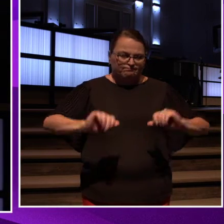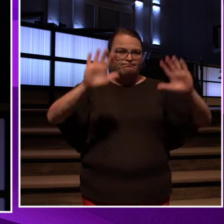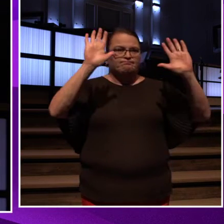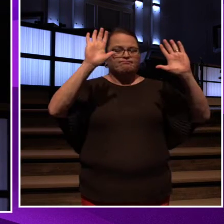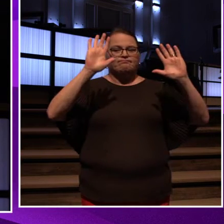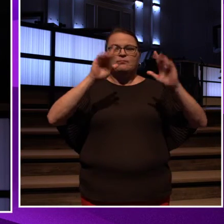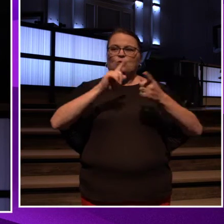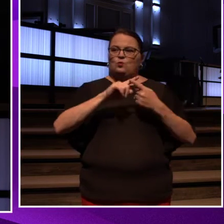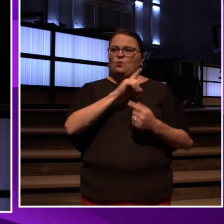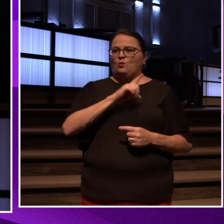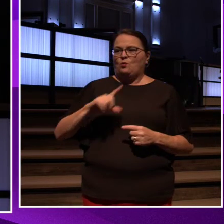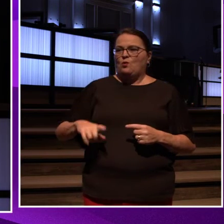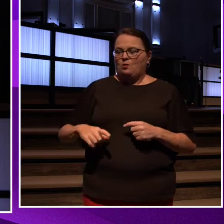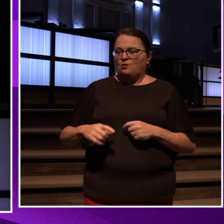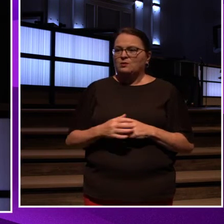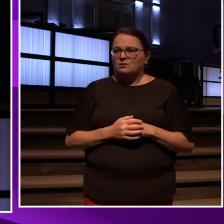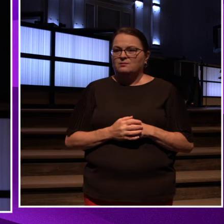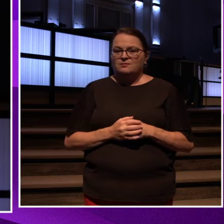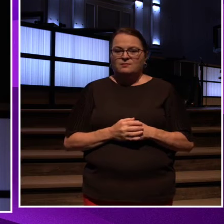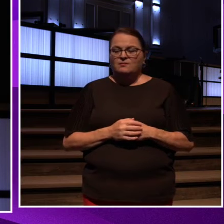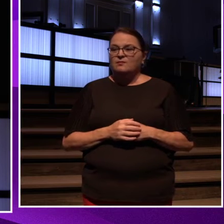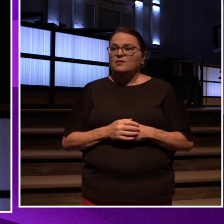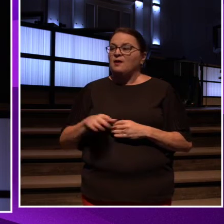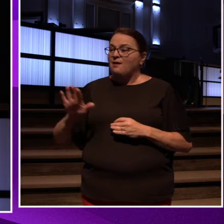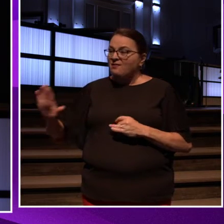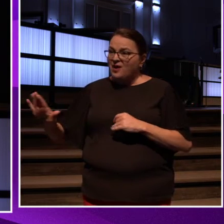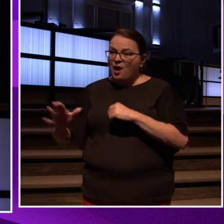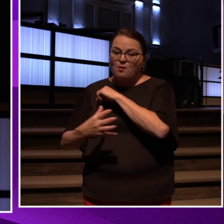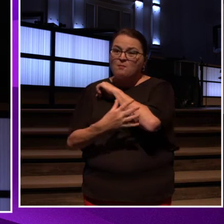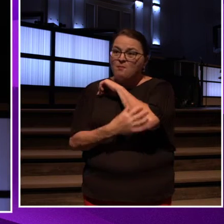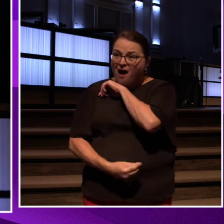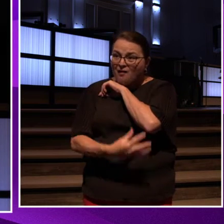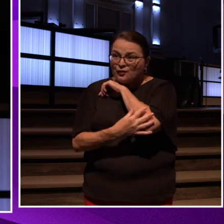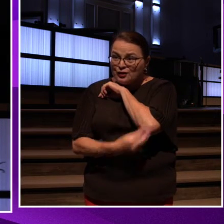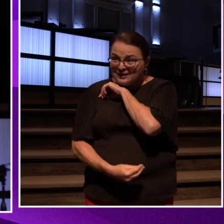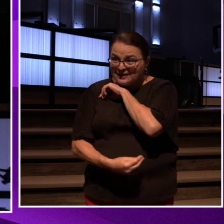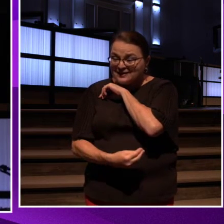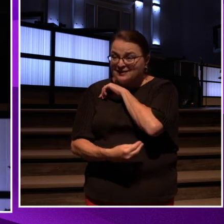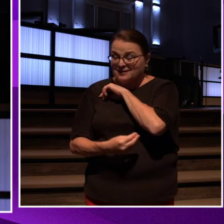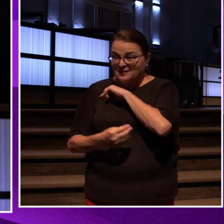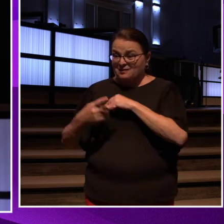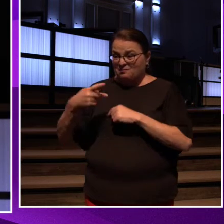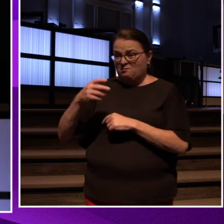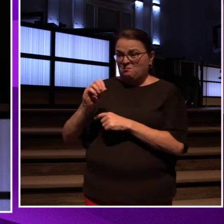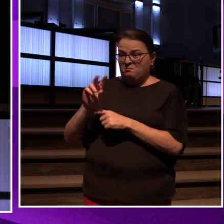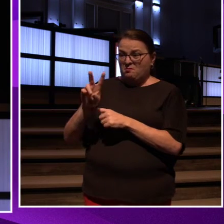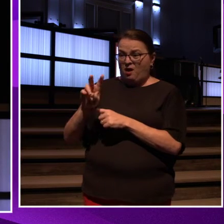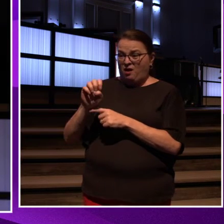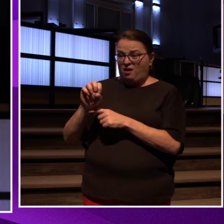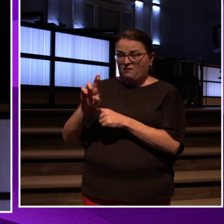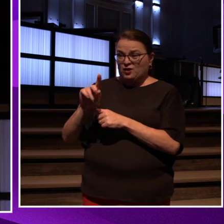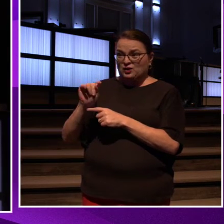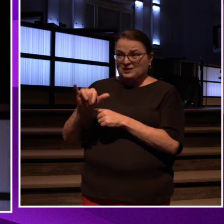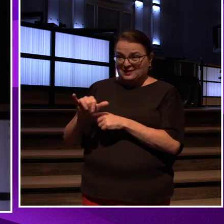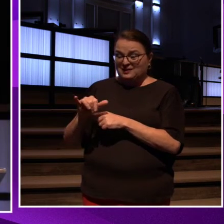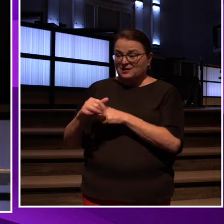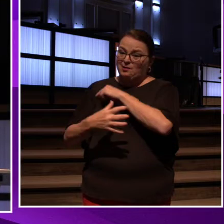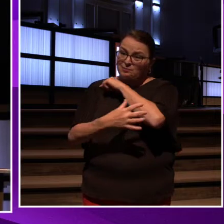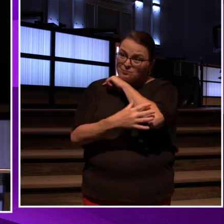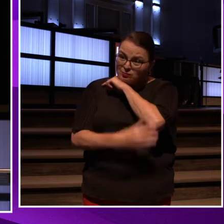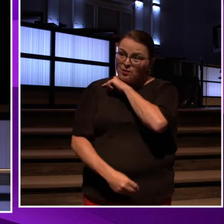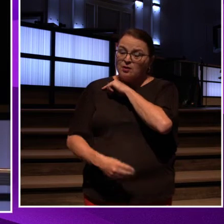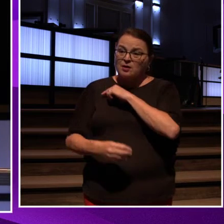Lord. And out of their poverty in 2 Corinthians chapter 8 and 9, that's two chapters that we need